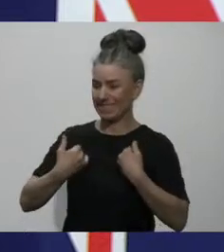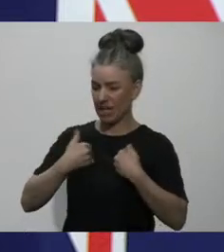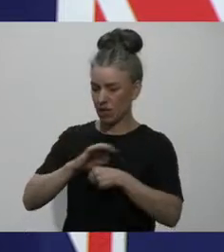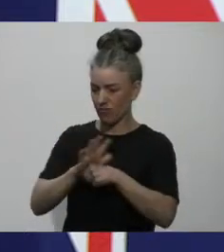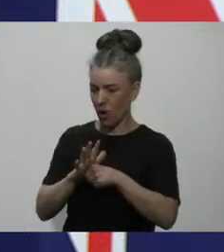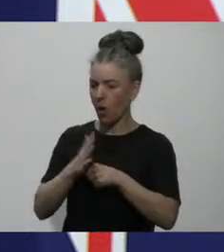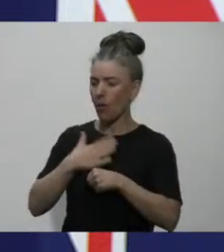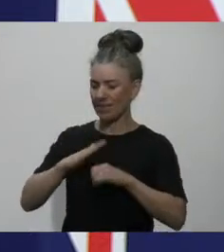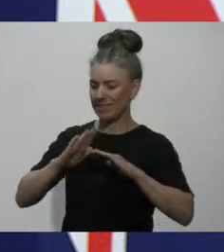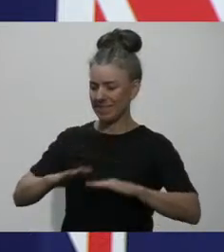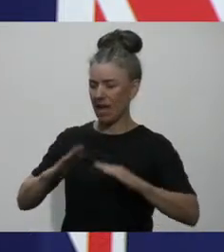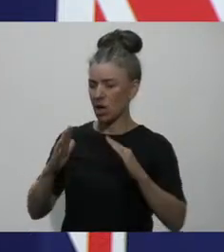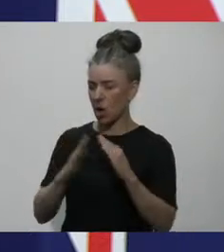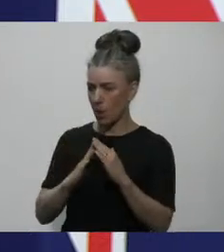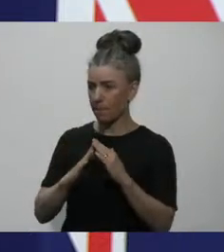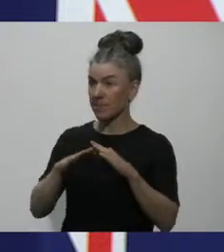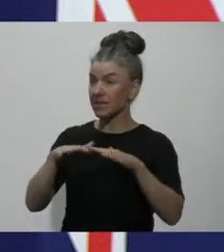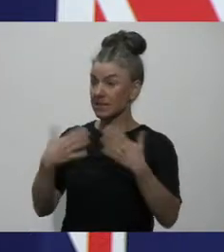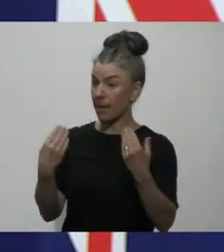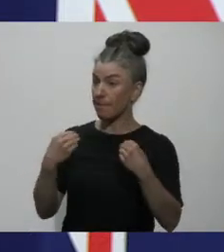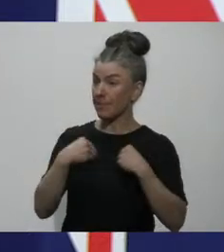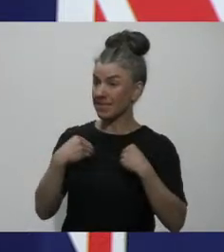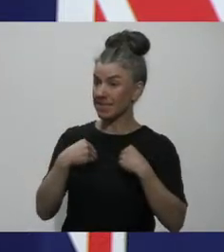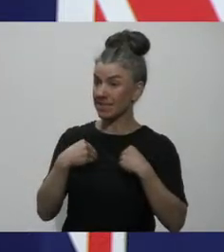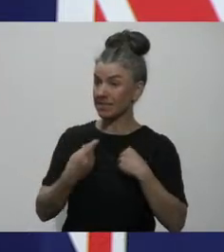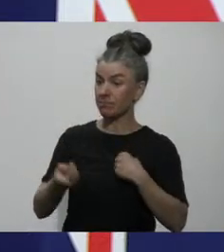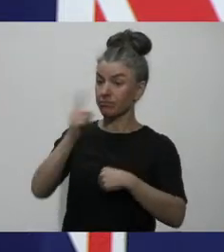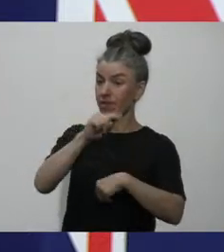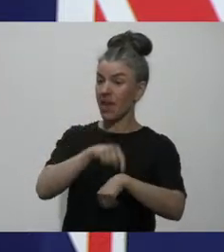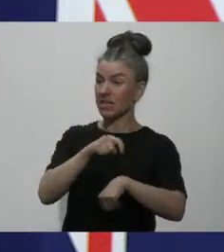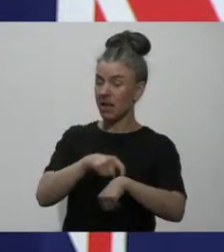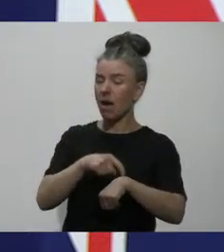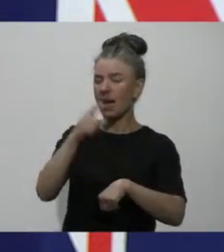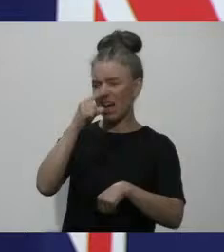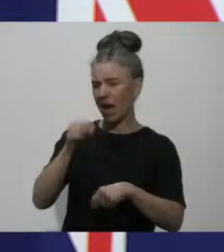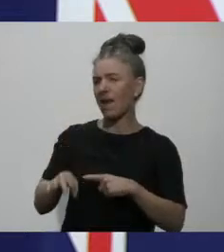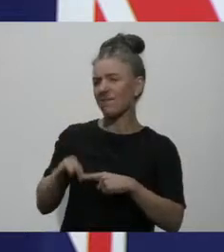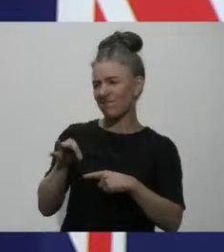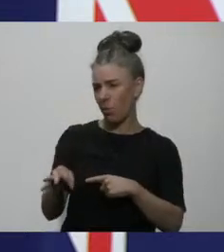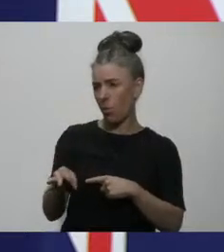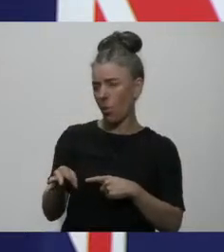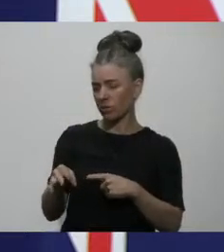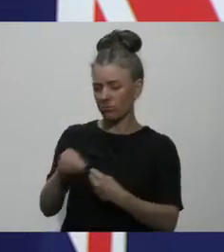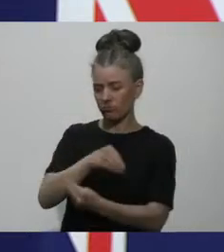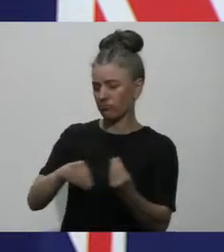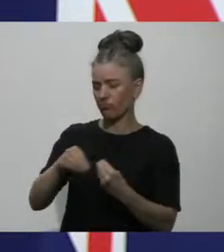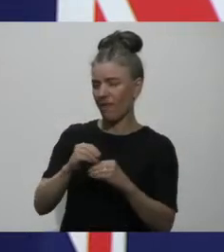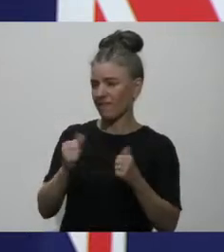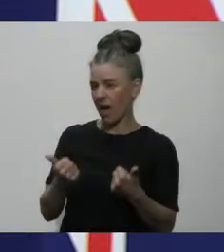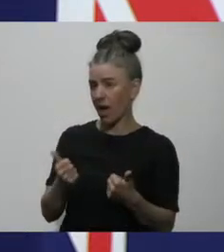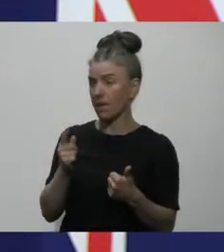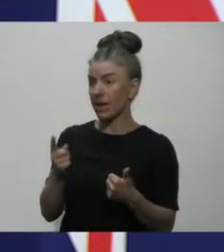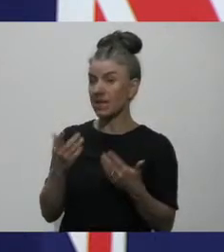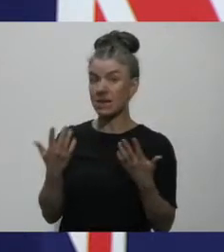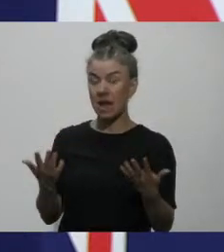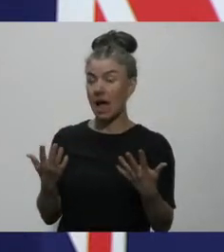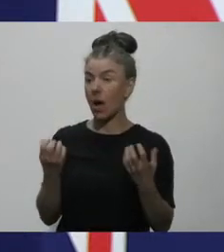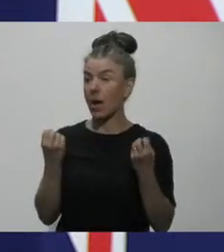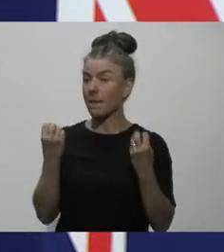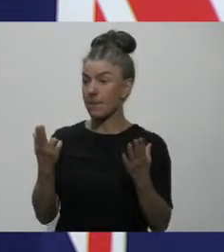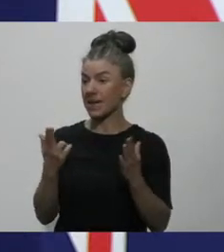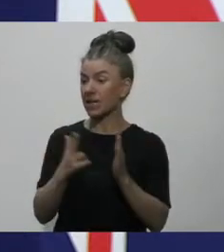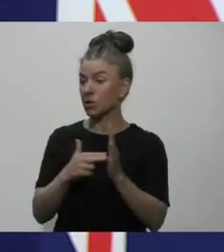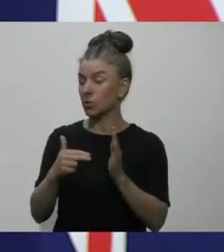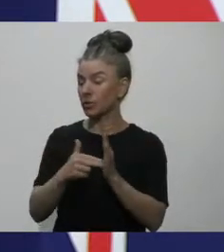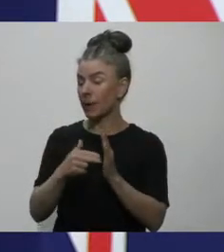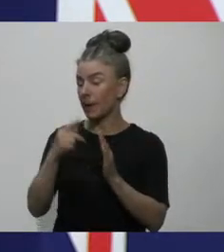stay home. Some businesses at that time were able to absorb those costs. We've also got a situation now where many New Zealanders have used their